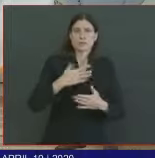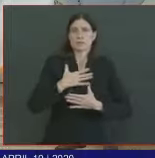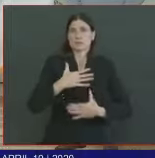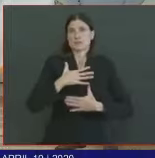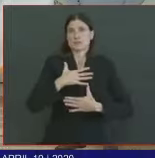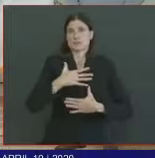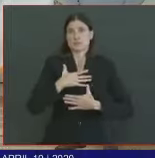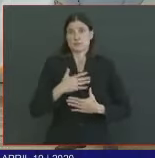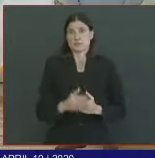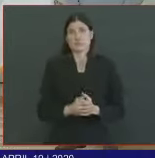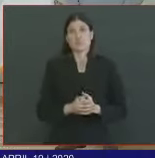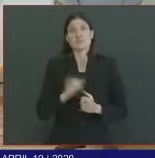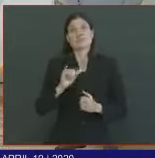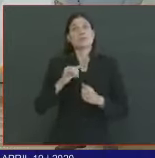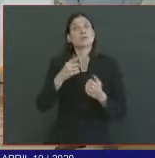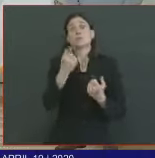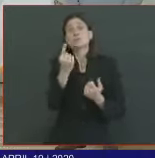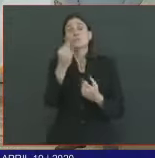health.ri.gov/COVID/testing. So